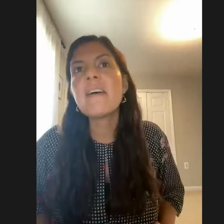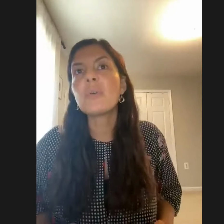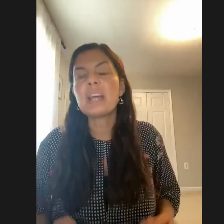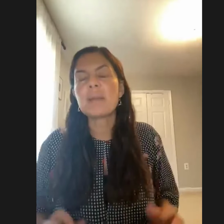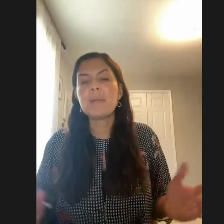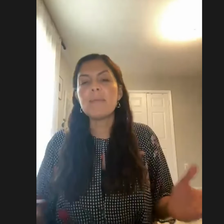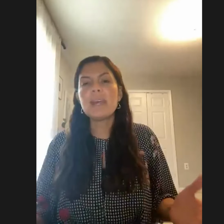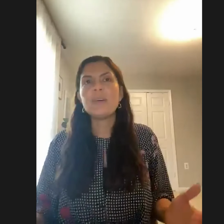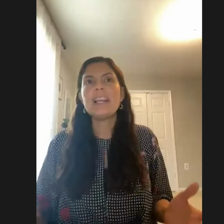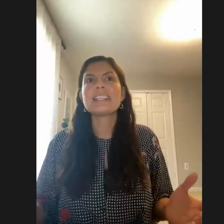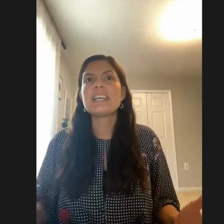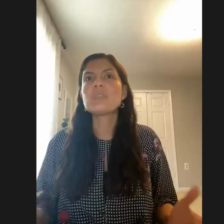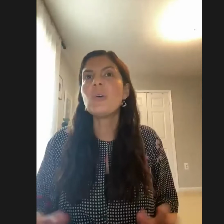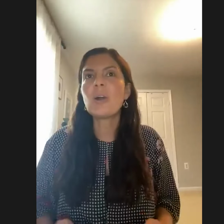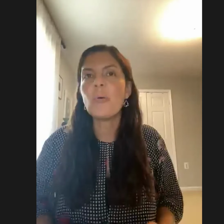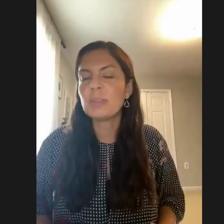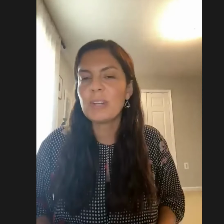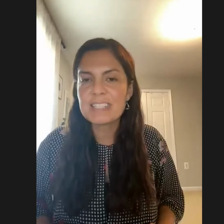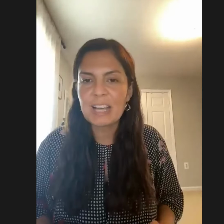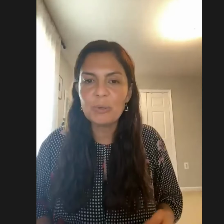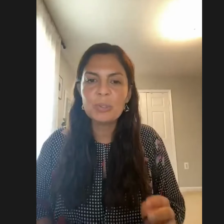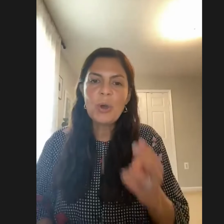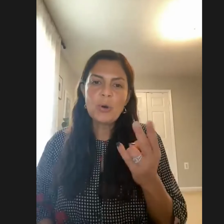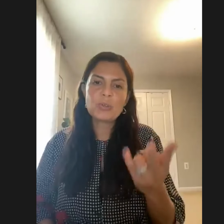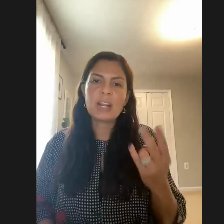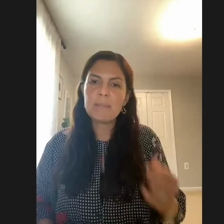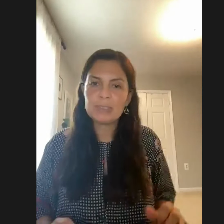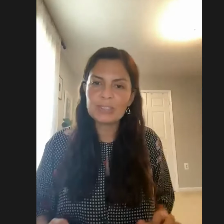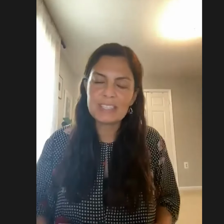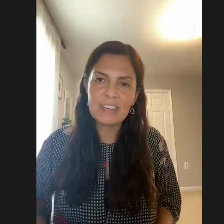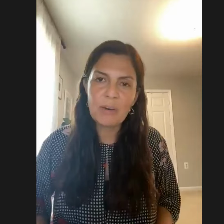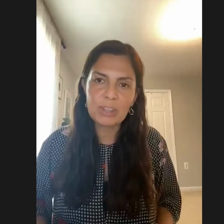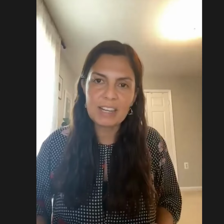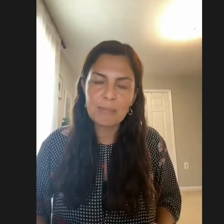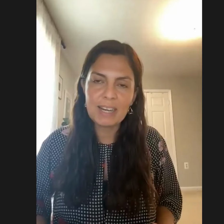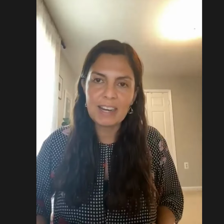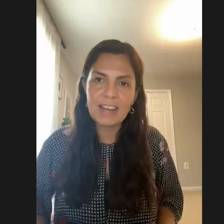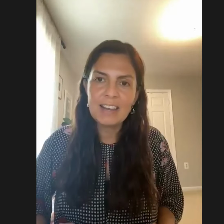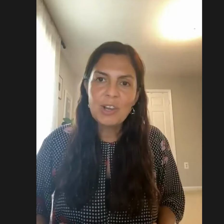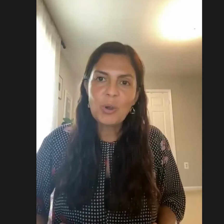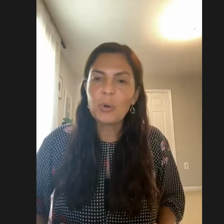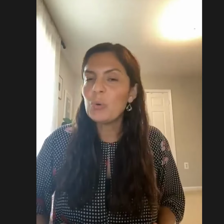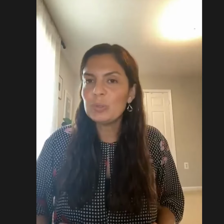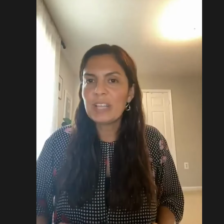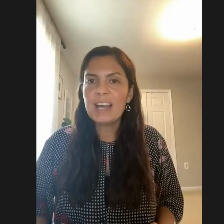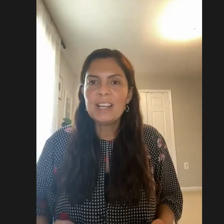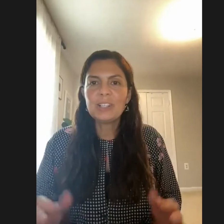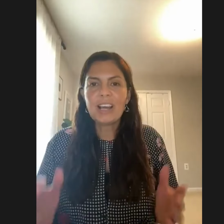what's the result of the APS models to improve access?